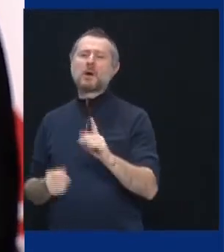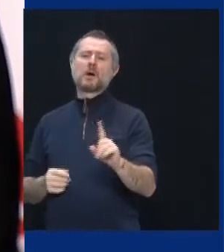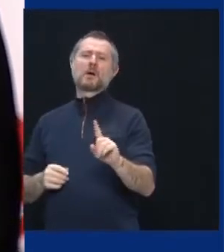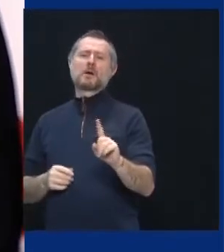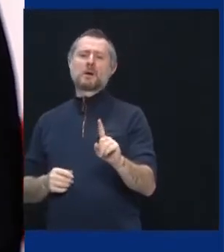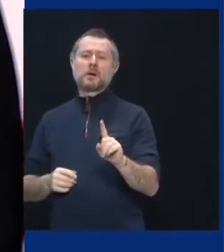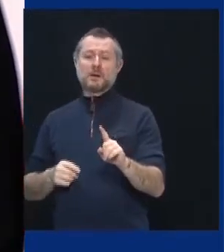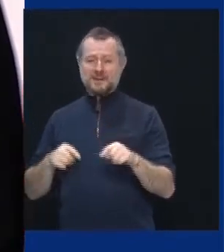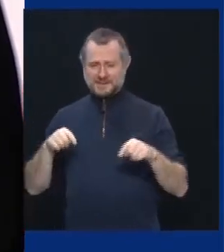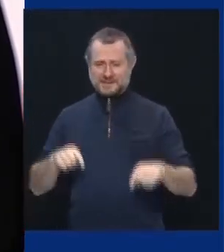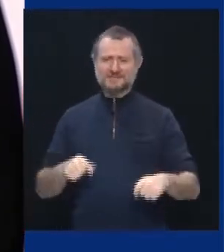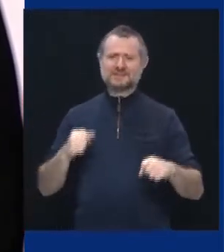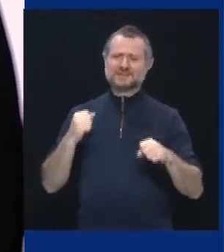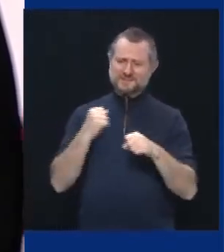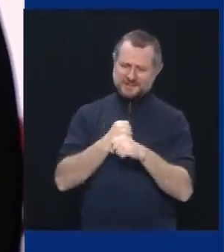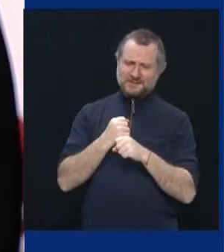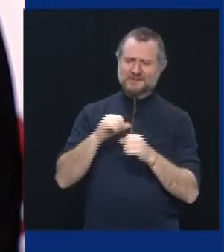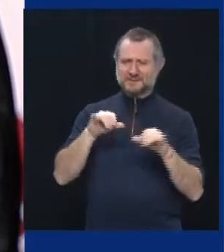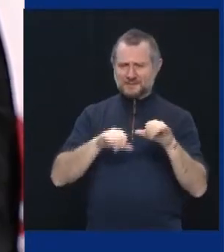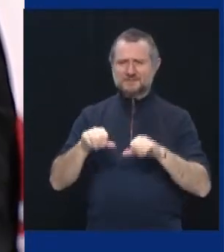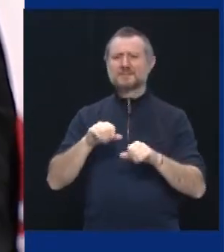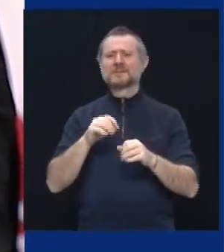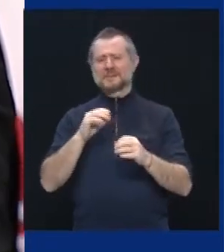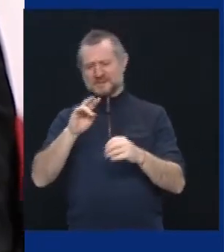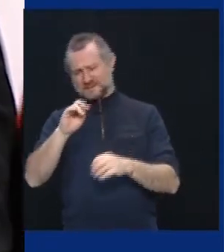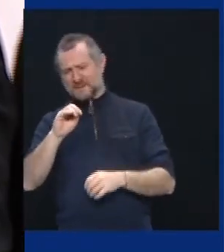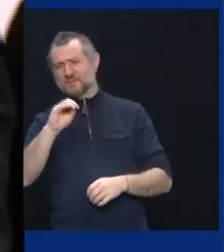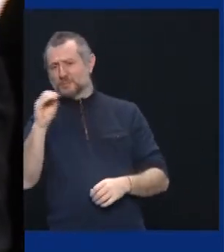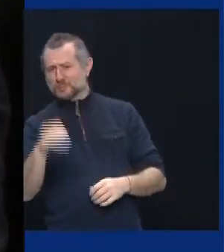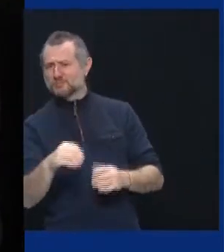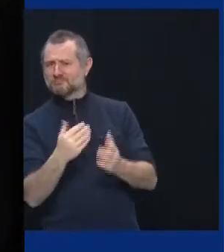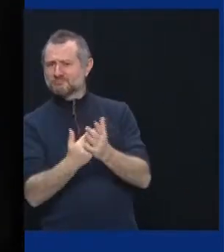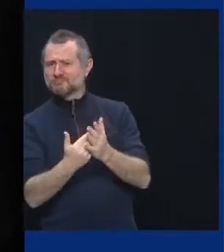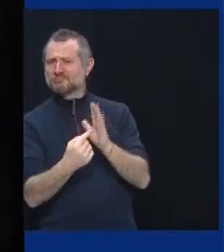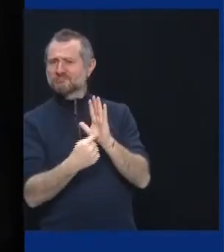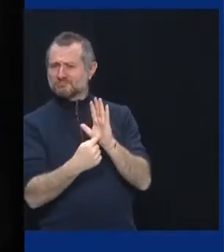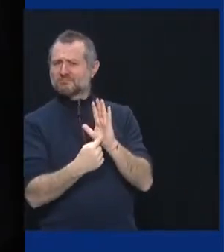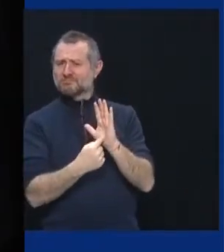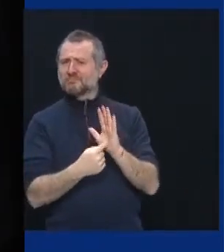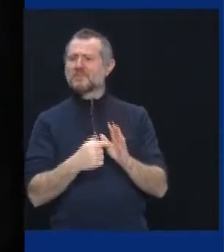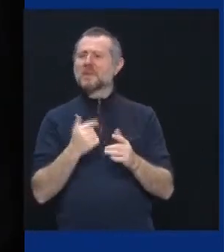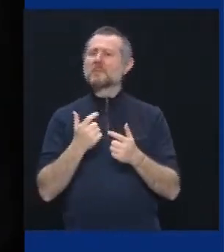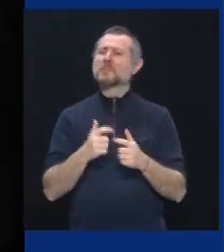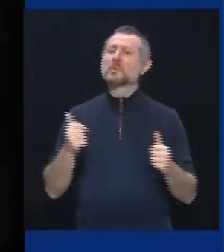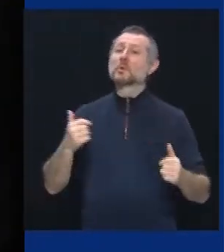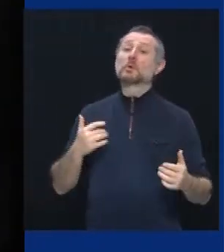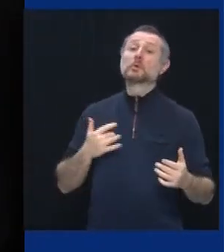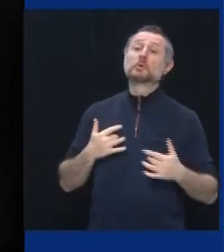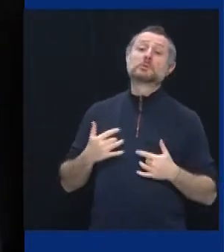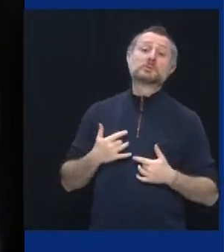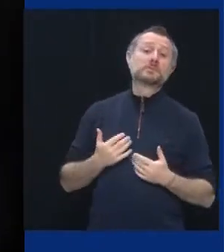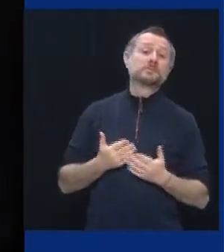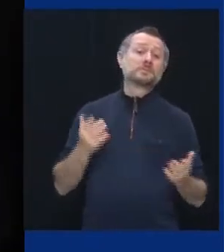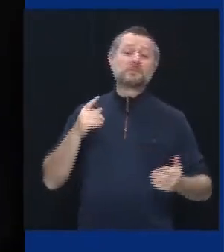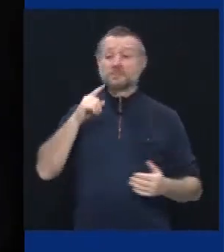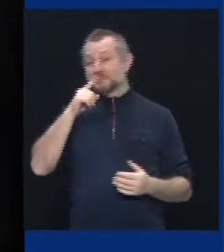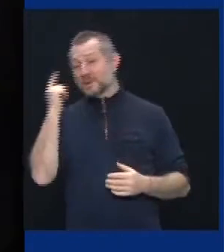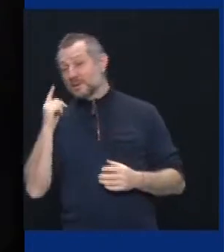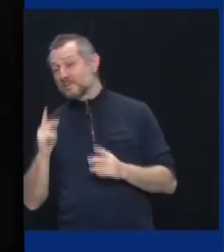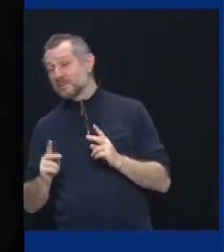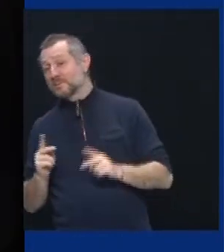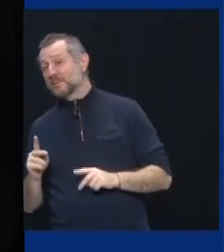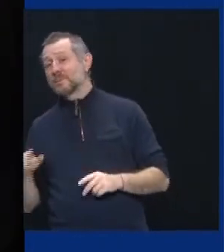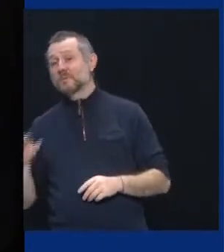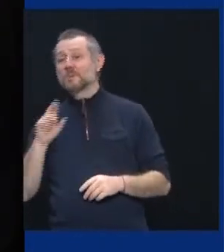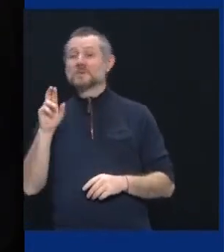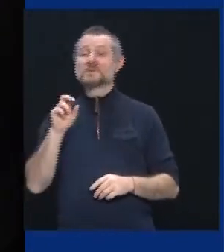That 70%, and that the issue for the majority of black people in the United States, the majority of